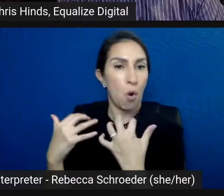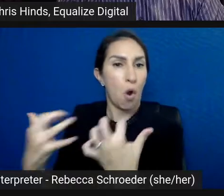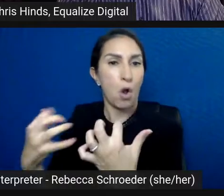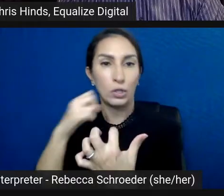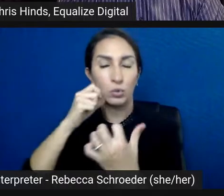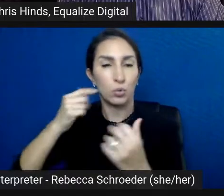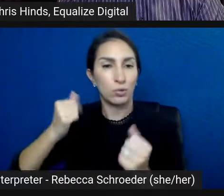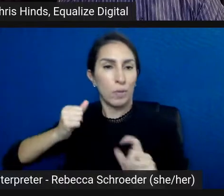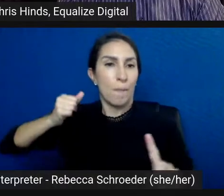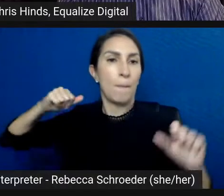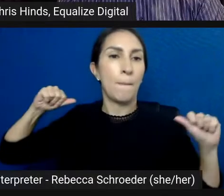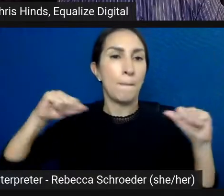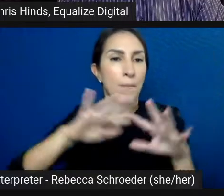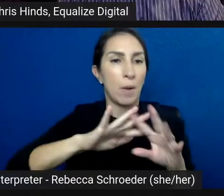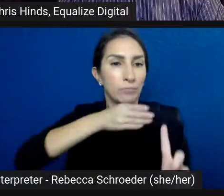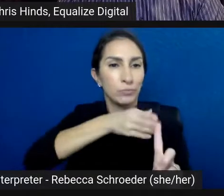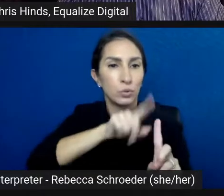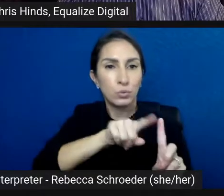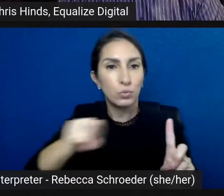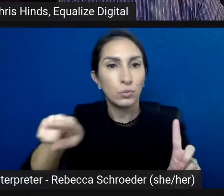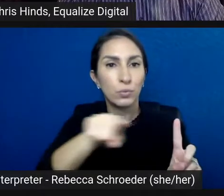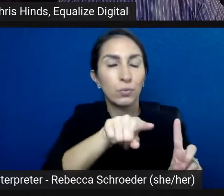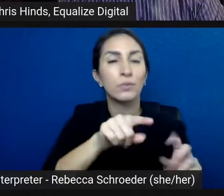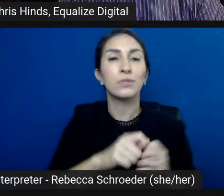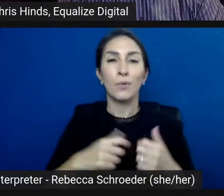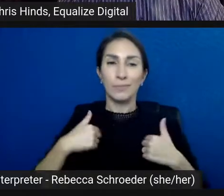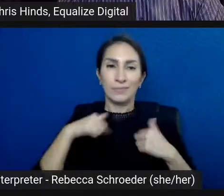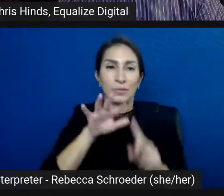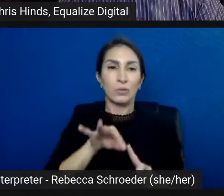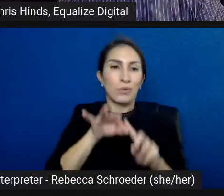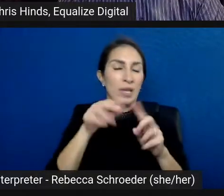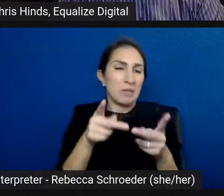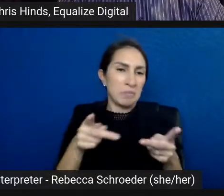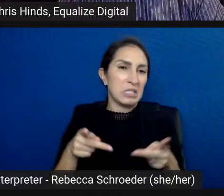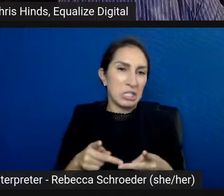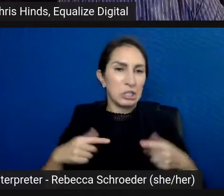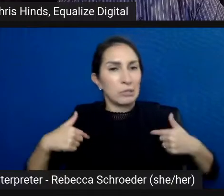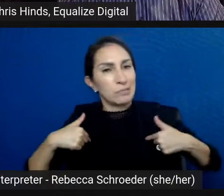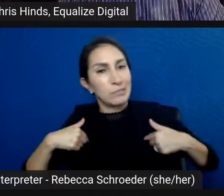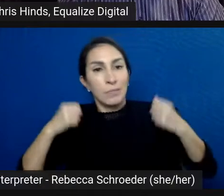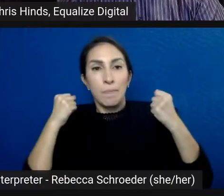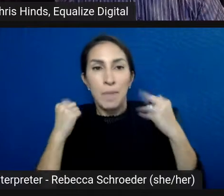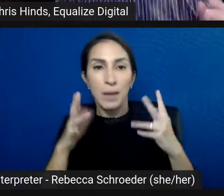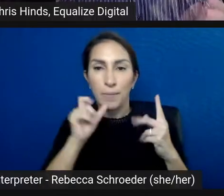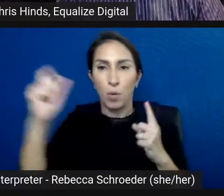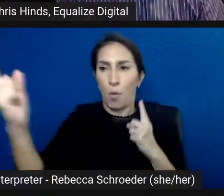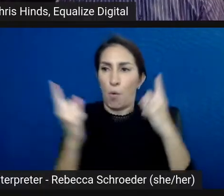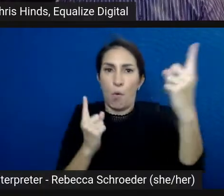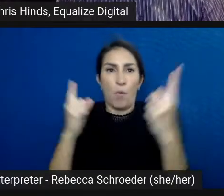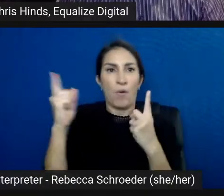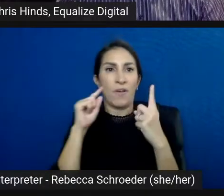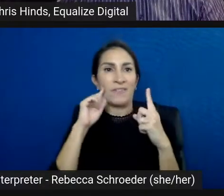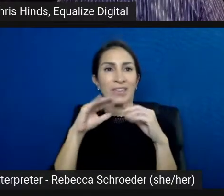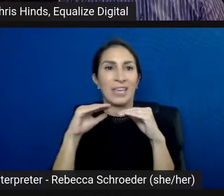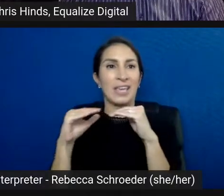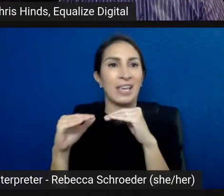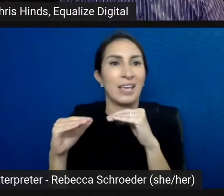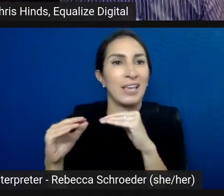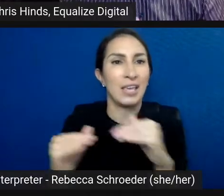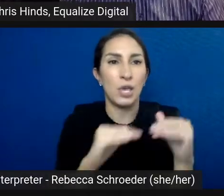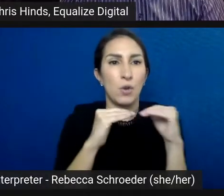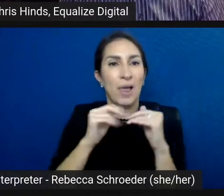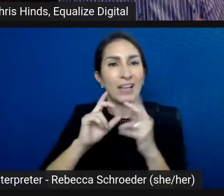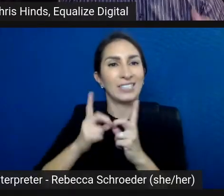the unique and fortunate position that a lot of the people that come to us, because Equalized Digital specializes in WordPress